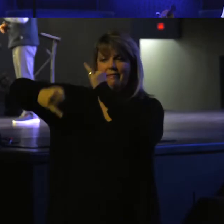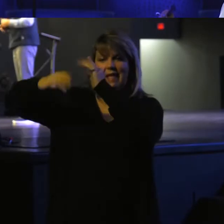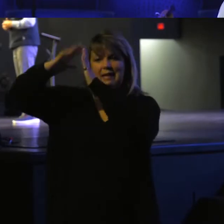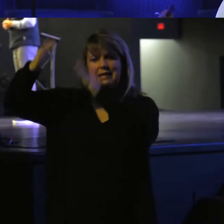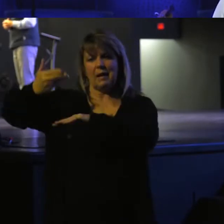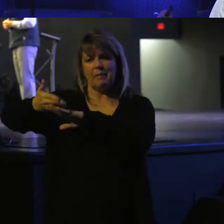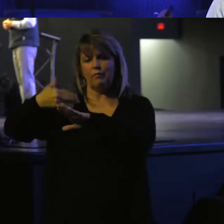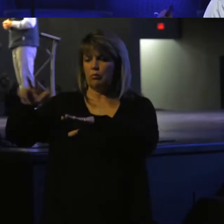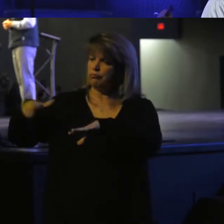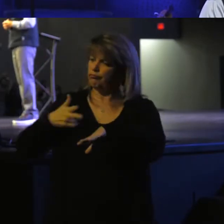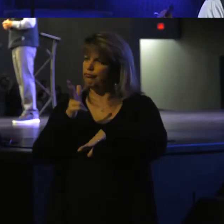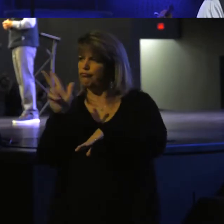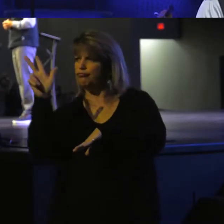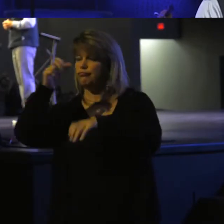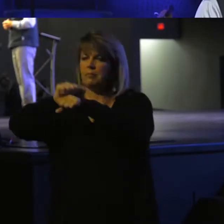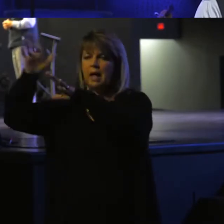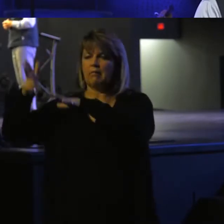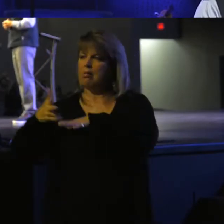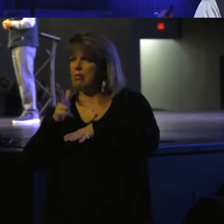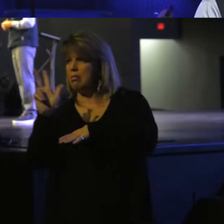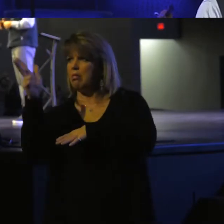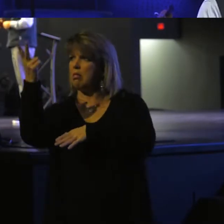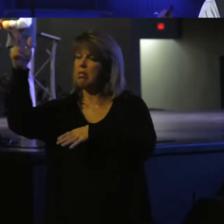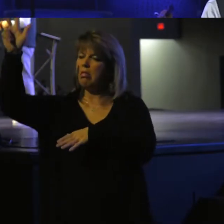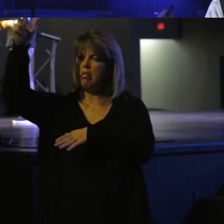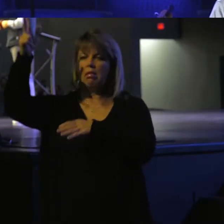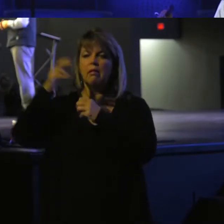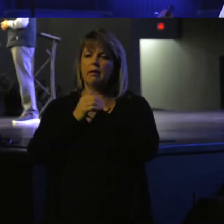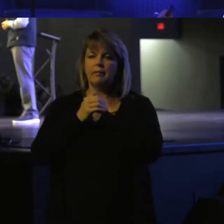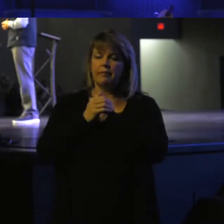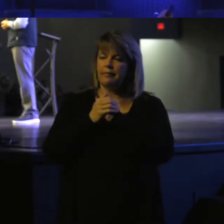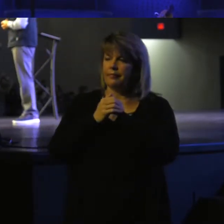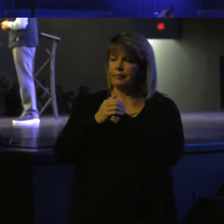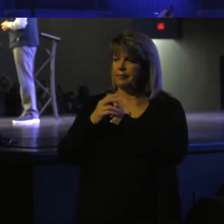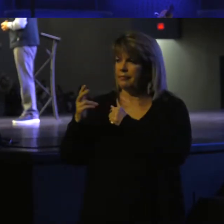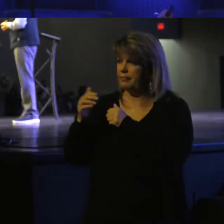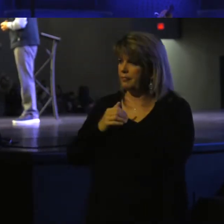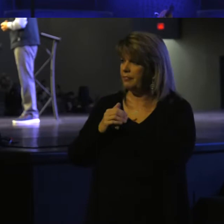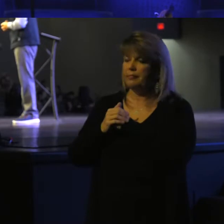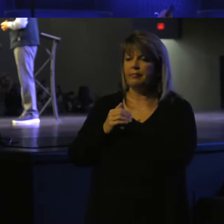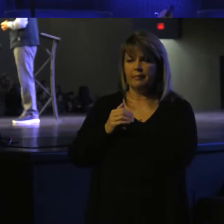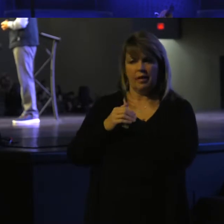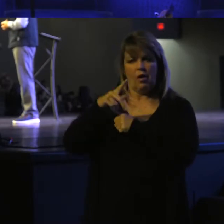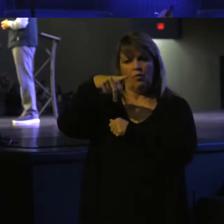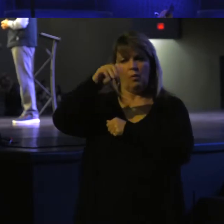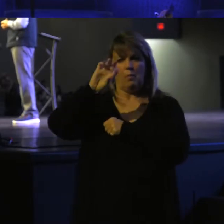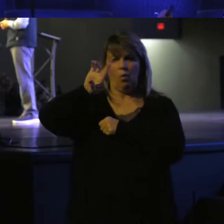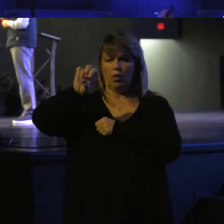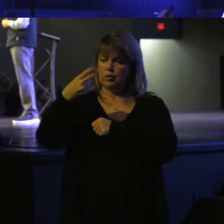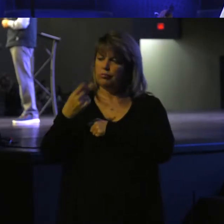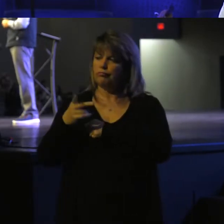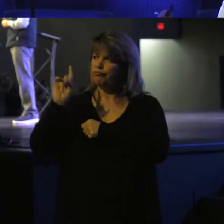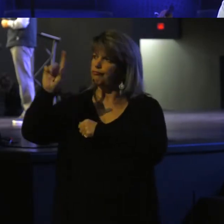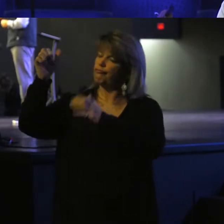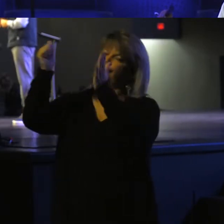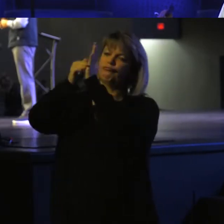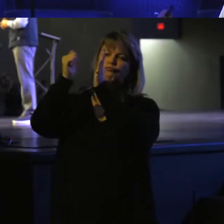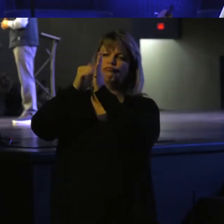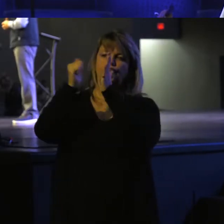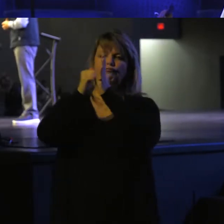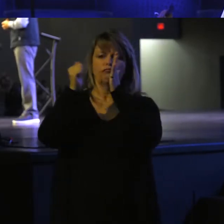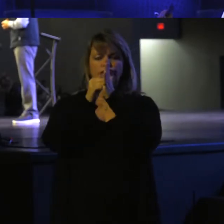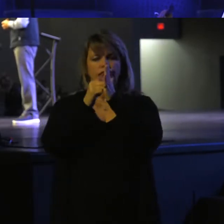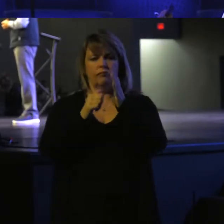you turned up to the mountain and climbing the hill and climbing on the porch. They knocked on the door.